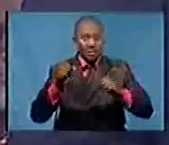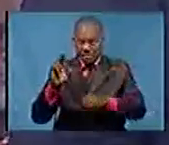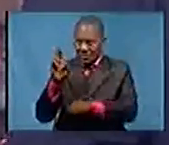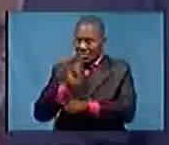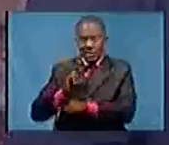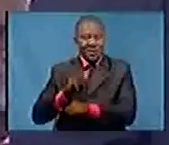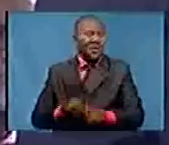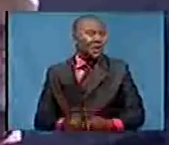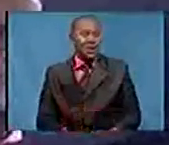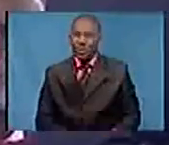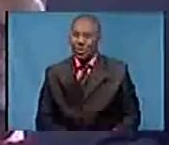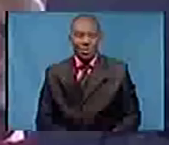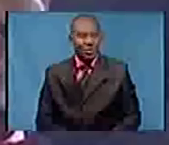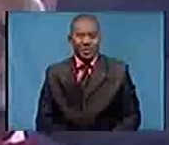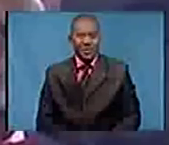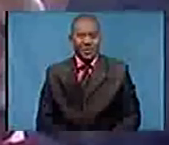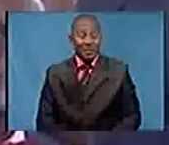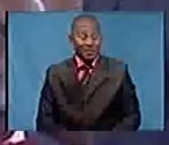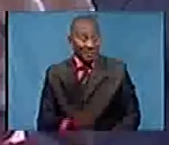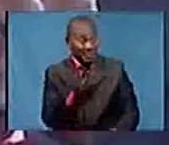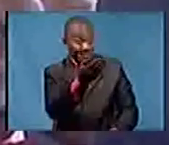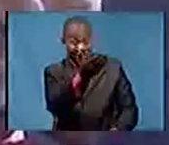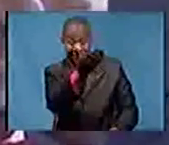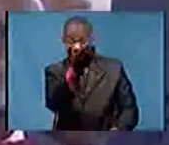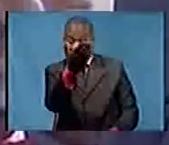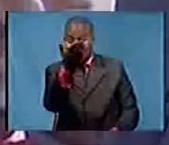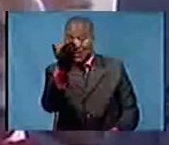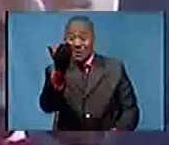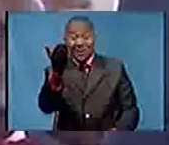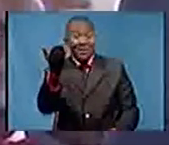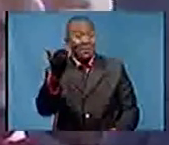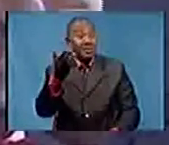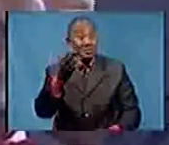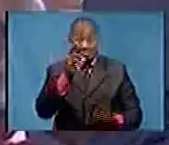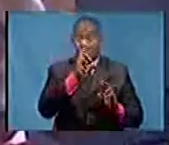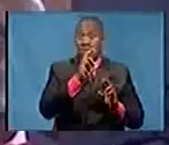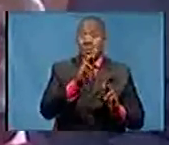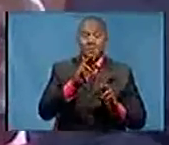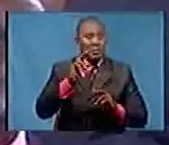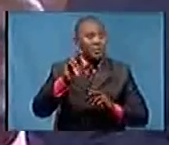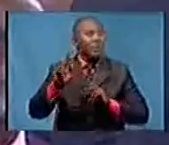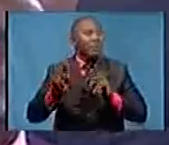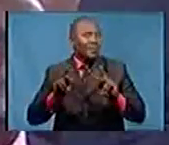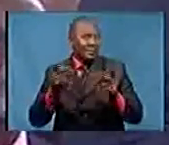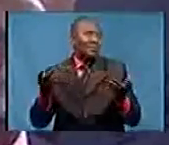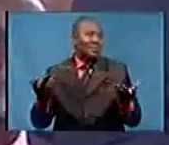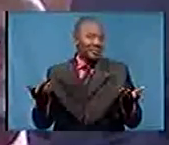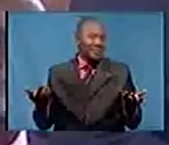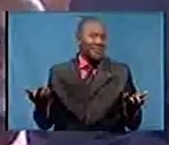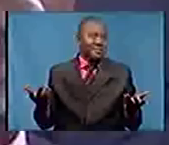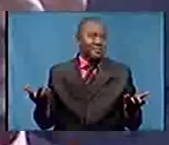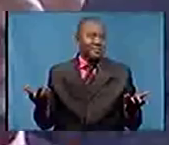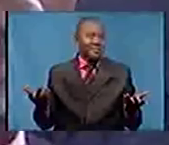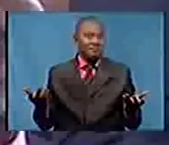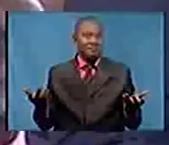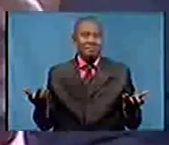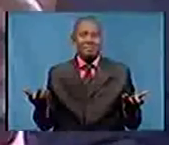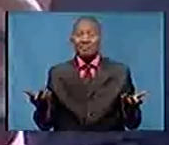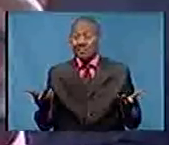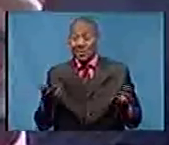No. You are talking about dignity of the bench, respect for